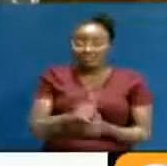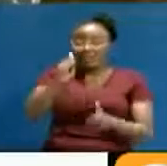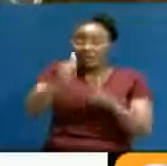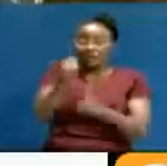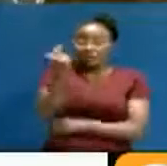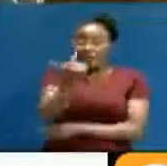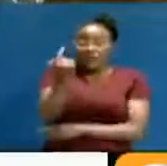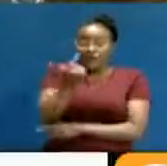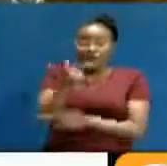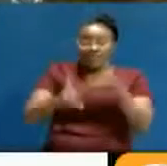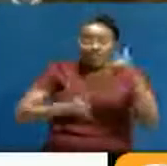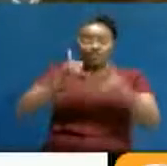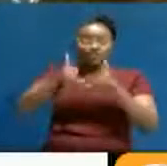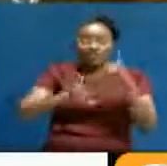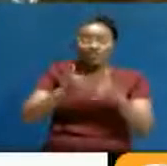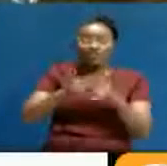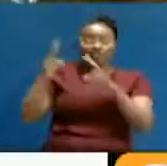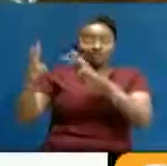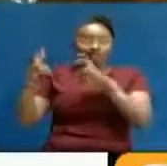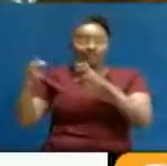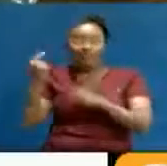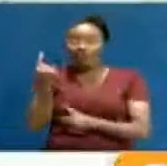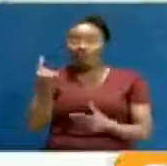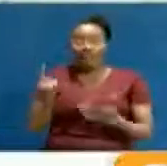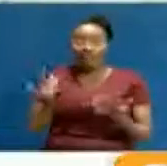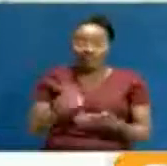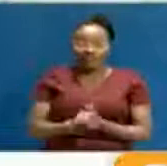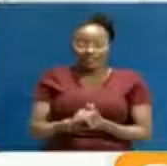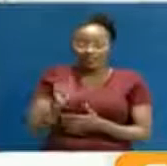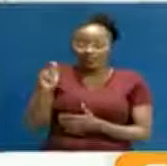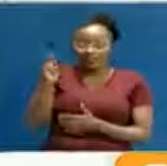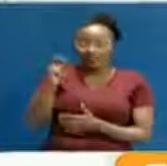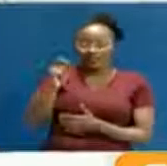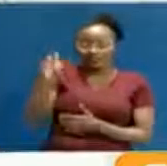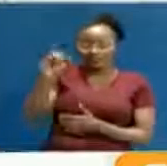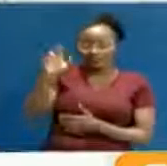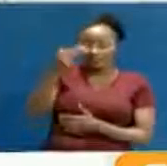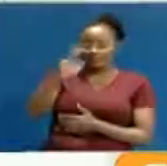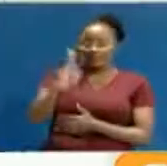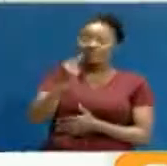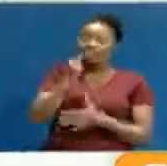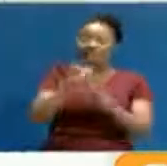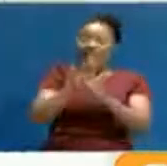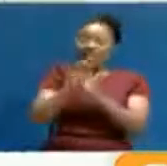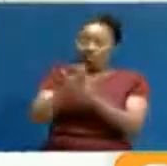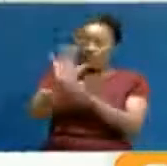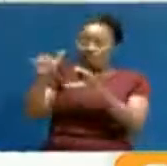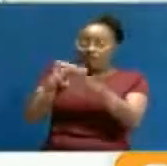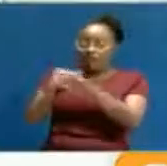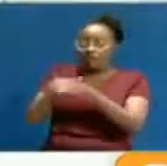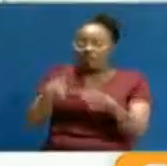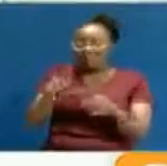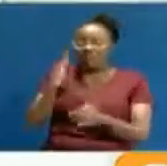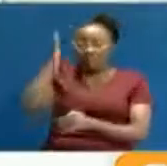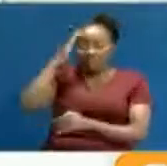Ambavyo peke yake ni burudani tosha kusikiliza. President Suluhu saying most members of our delegation were